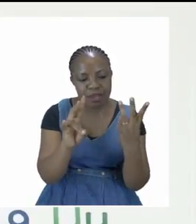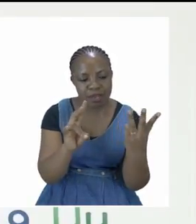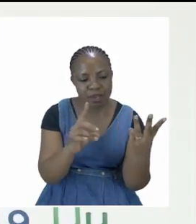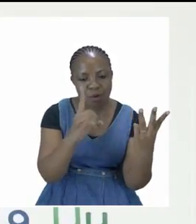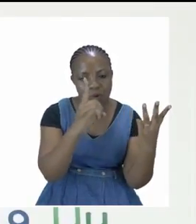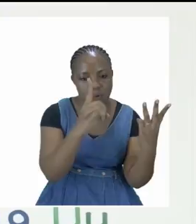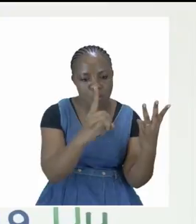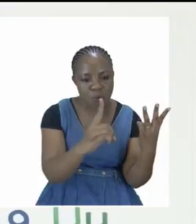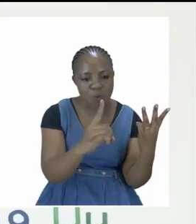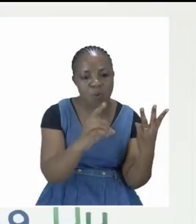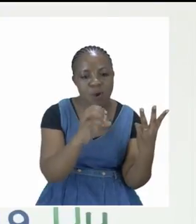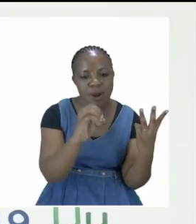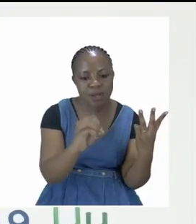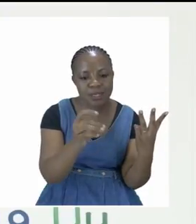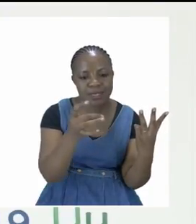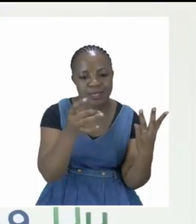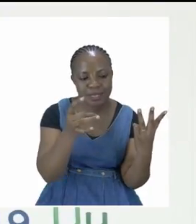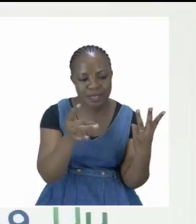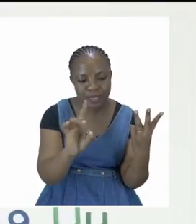108,